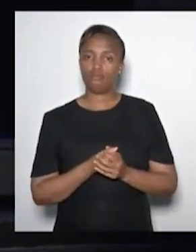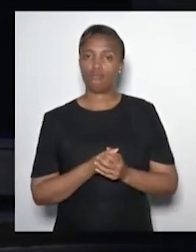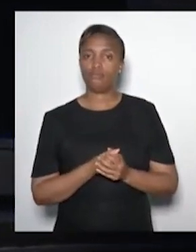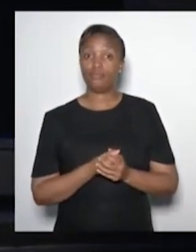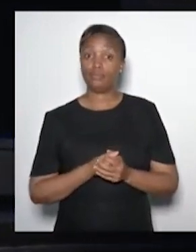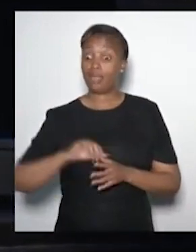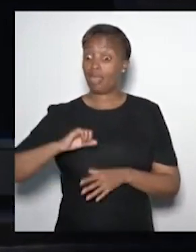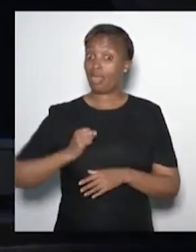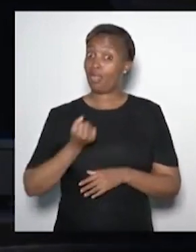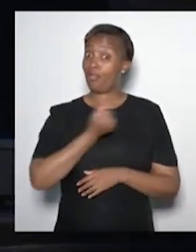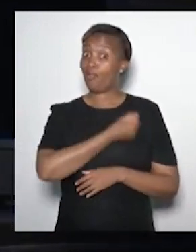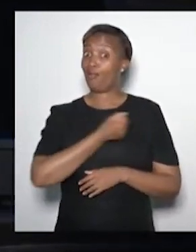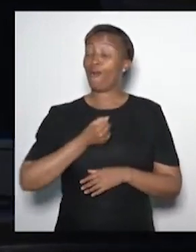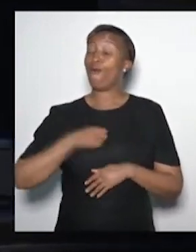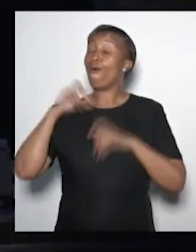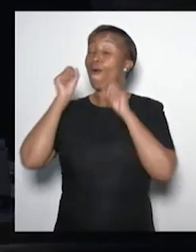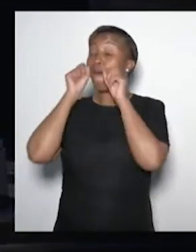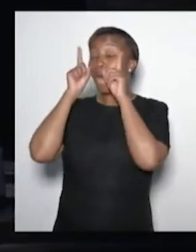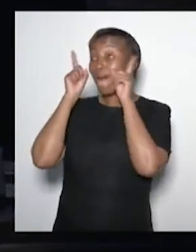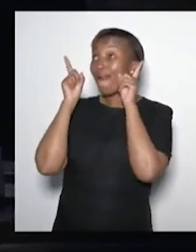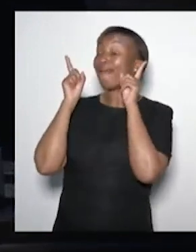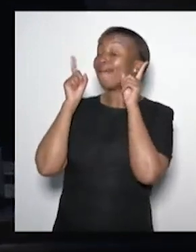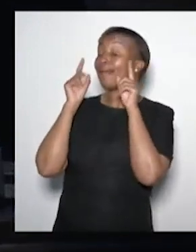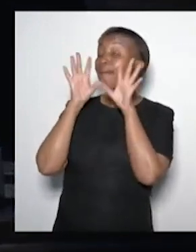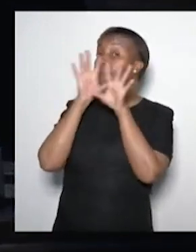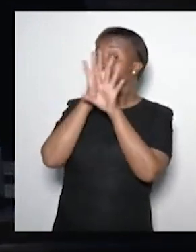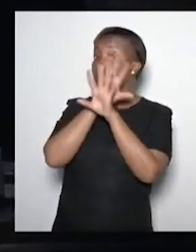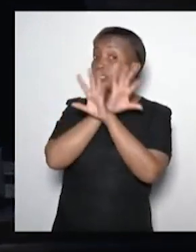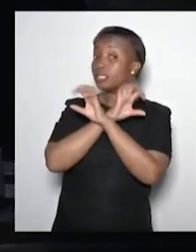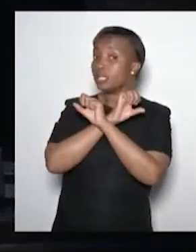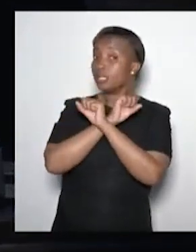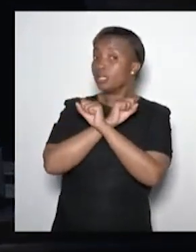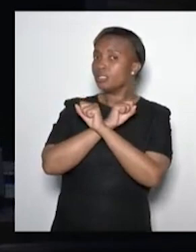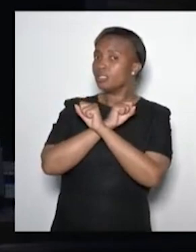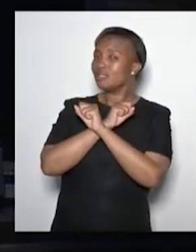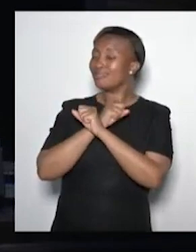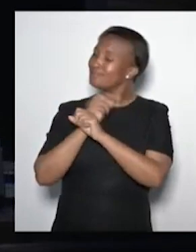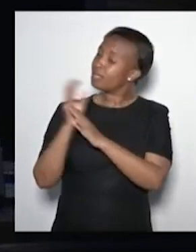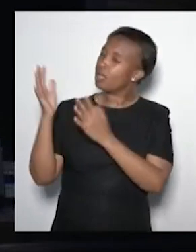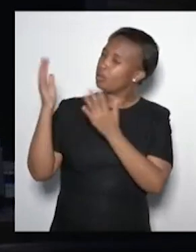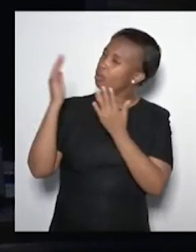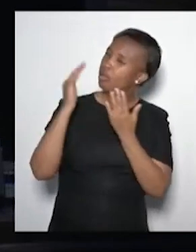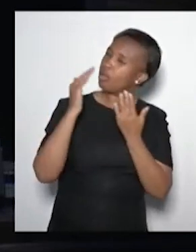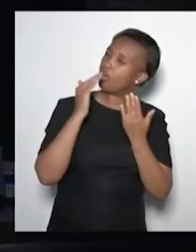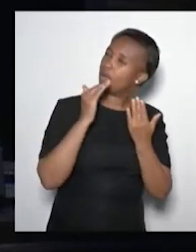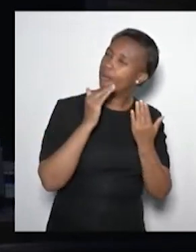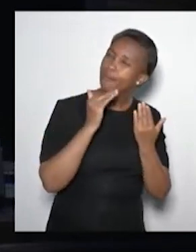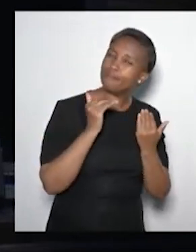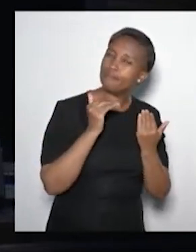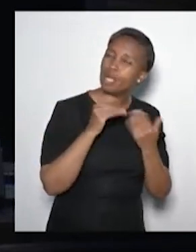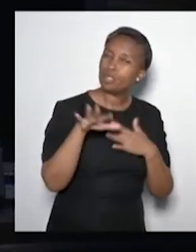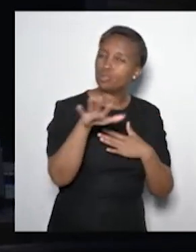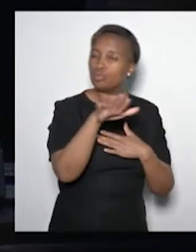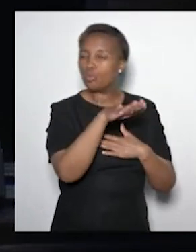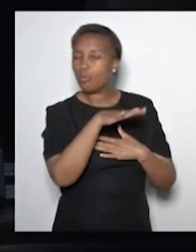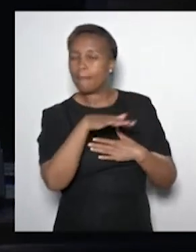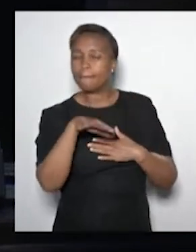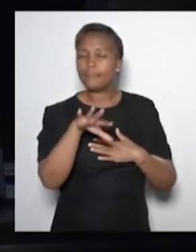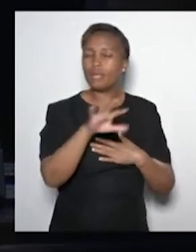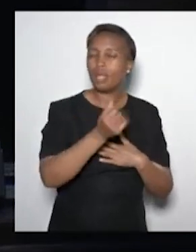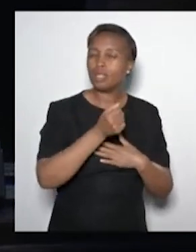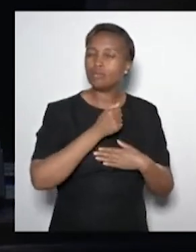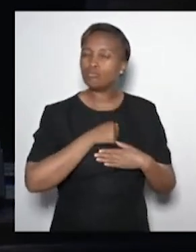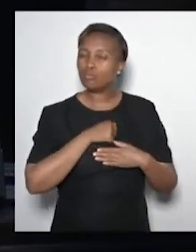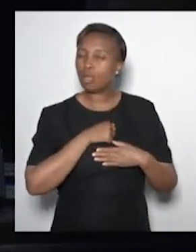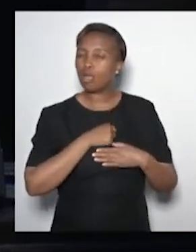My wife had to wake up at night to come to my studio